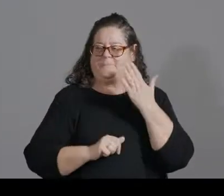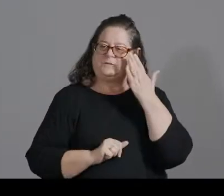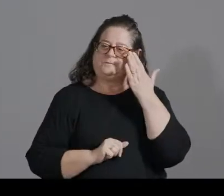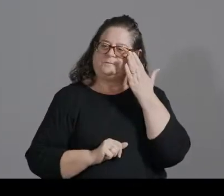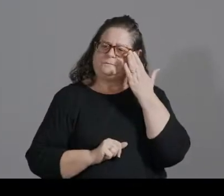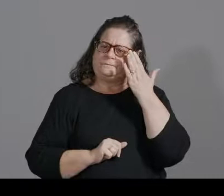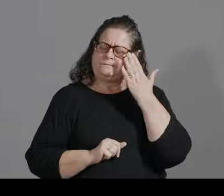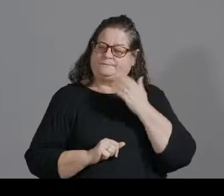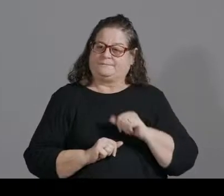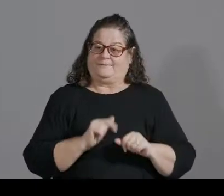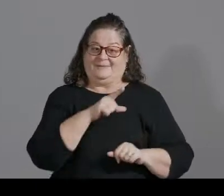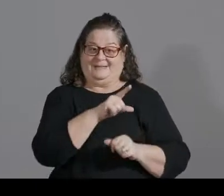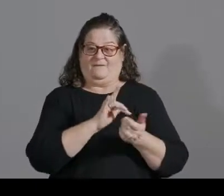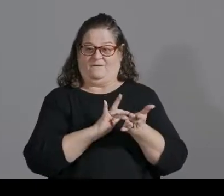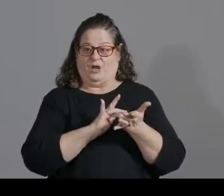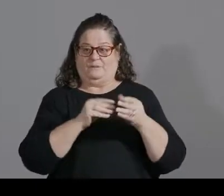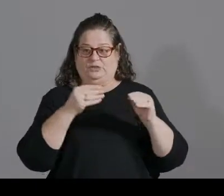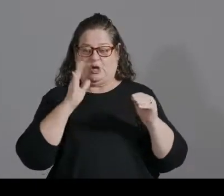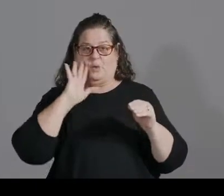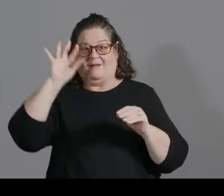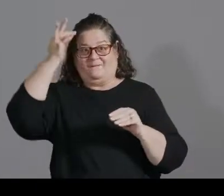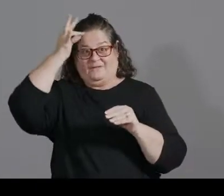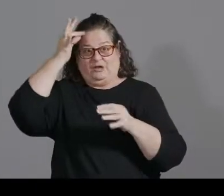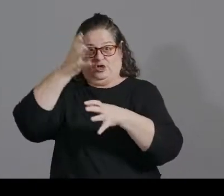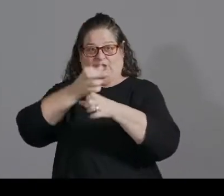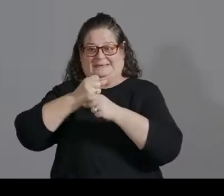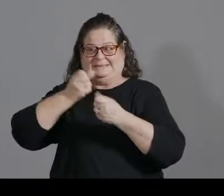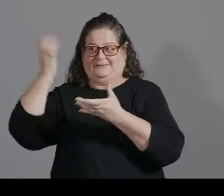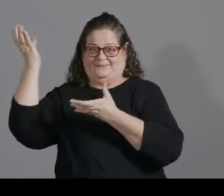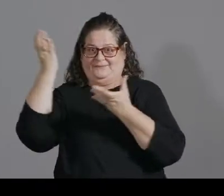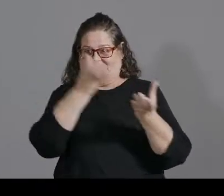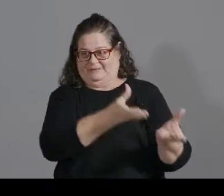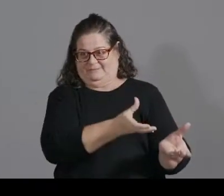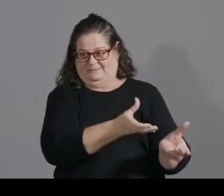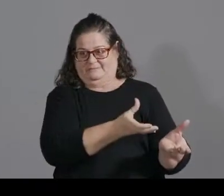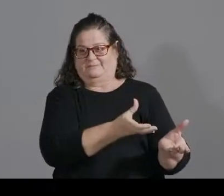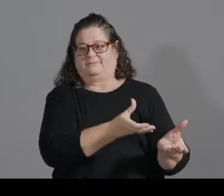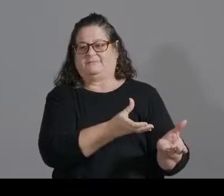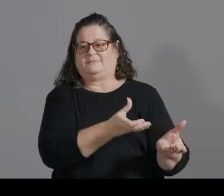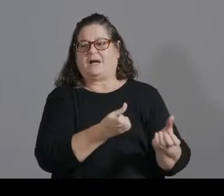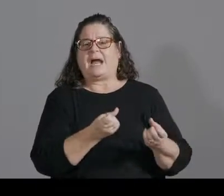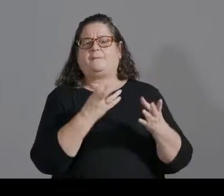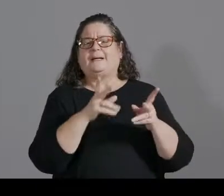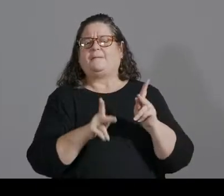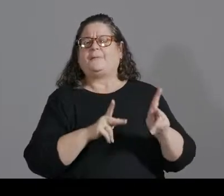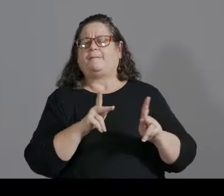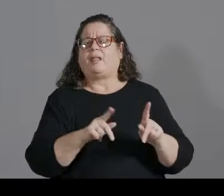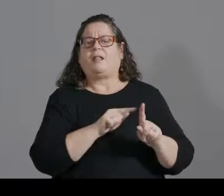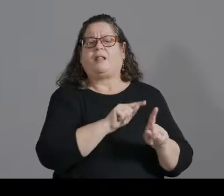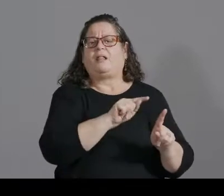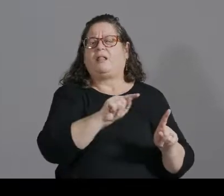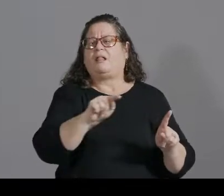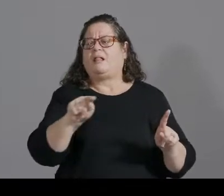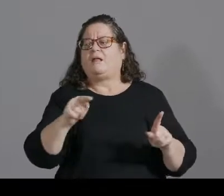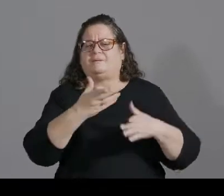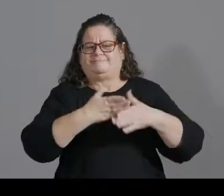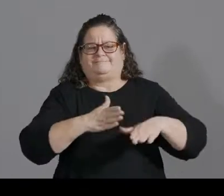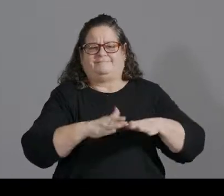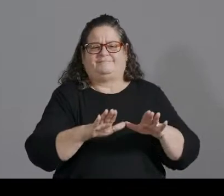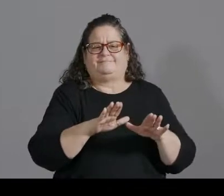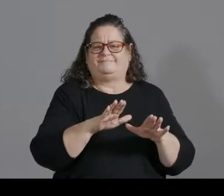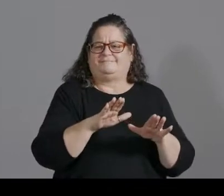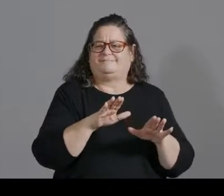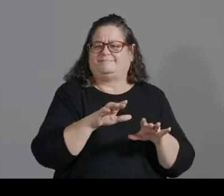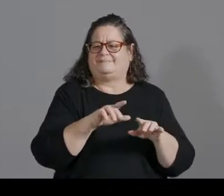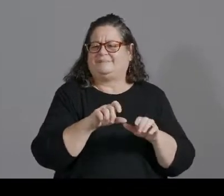federal allocation of doses on a pro rata basis based on population by the states. We have